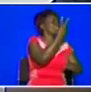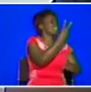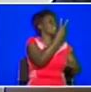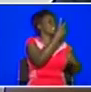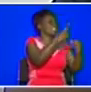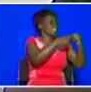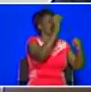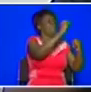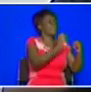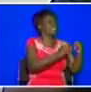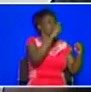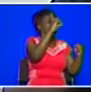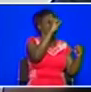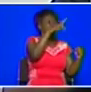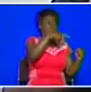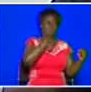any country.